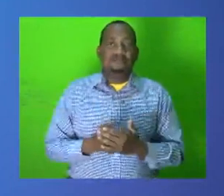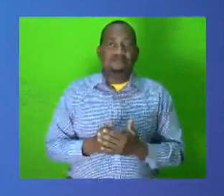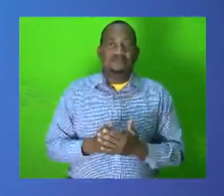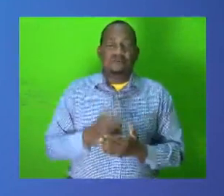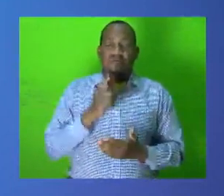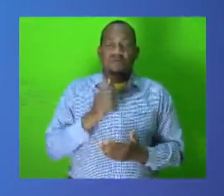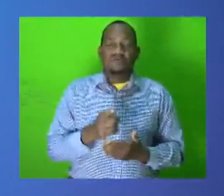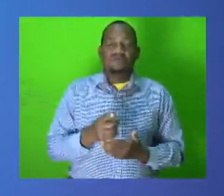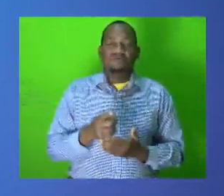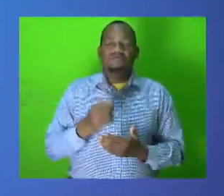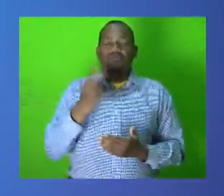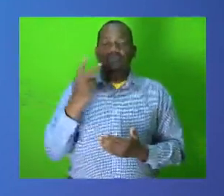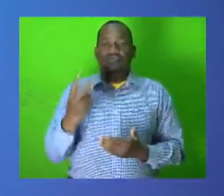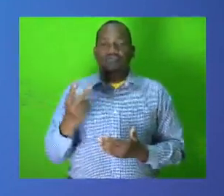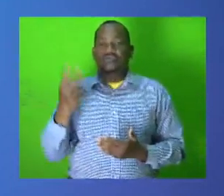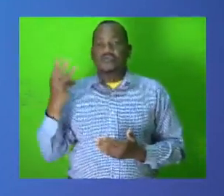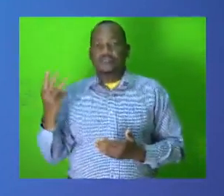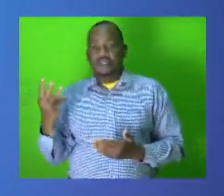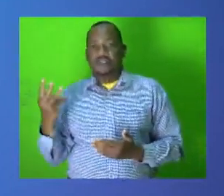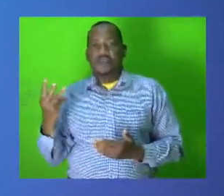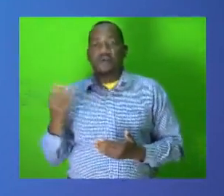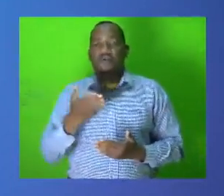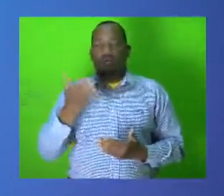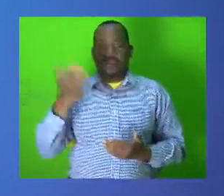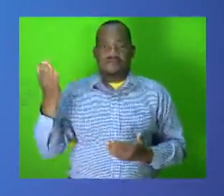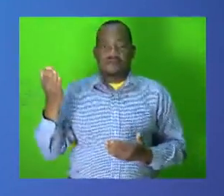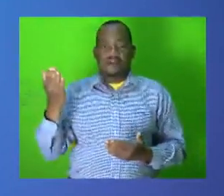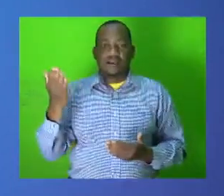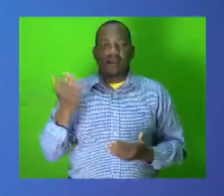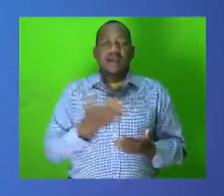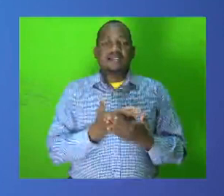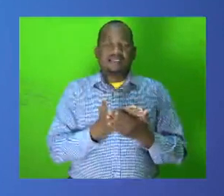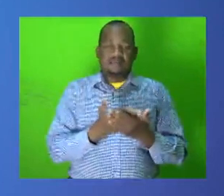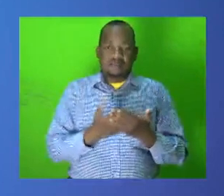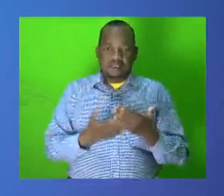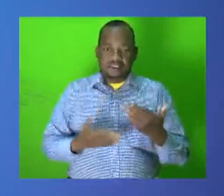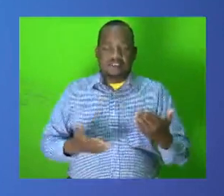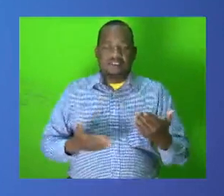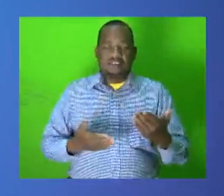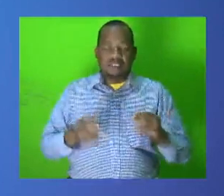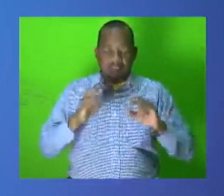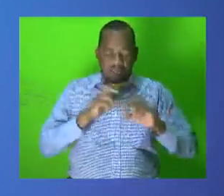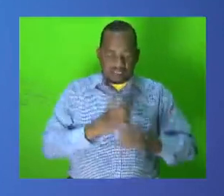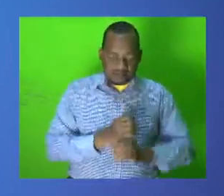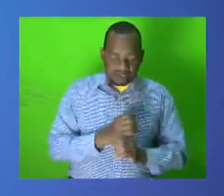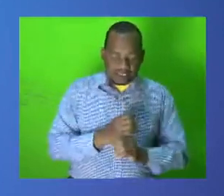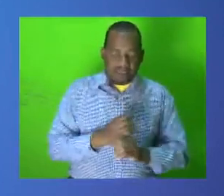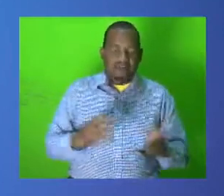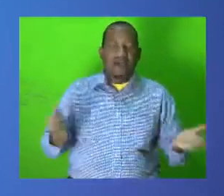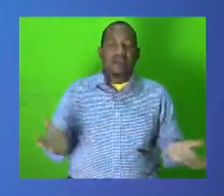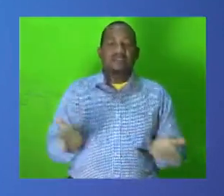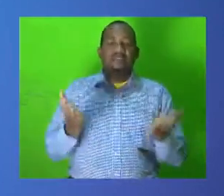examination, Form 2, or whatever types of examination. Examination measure or assess the